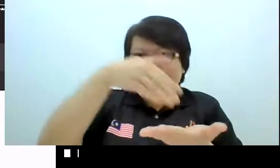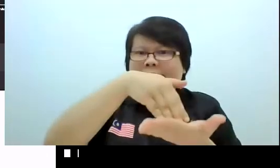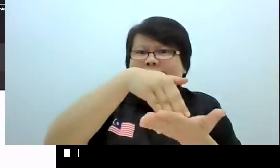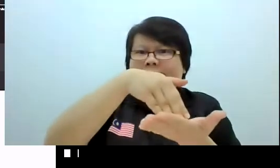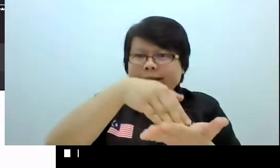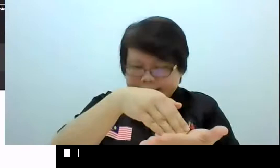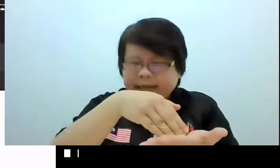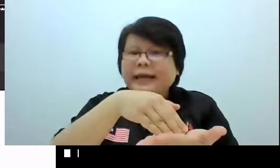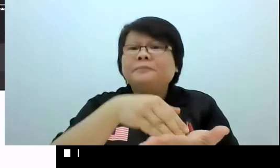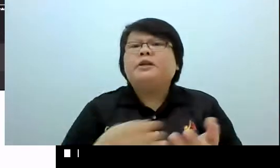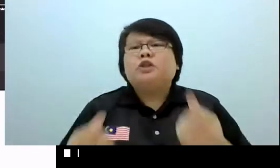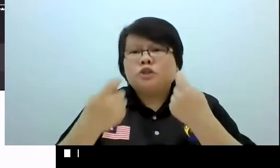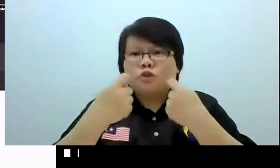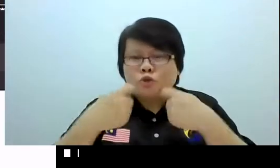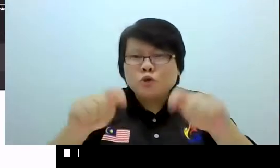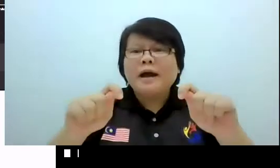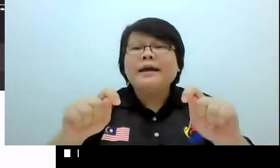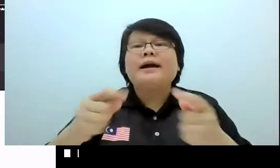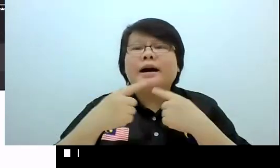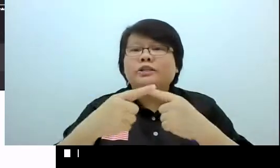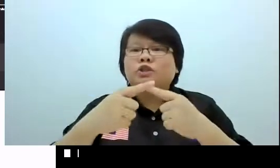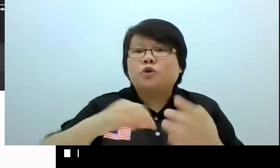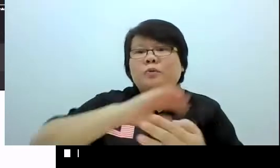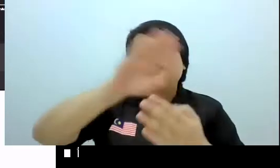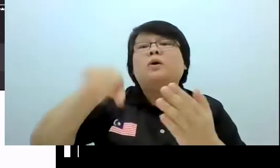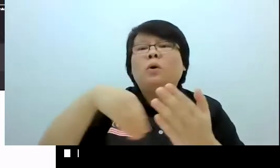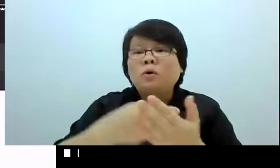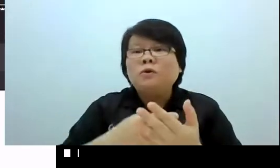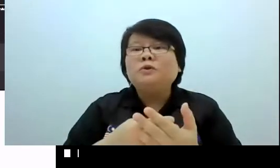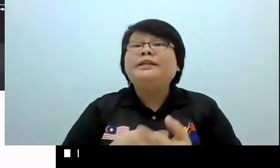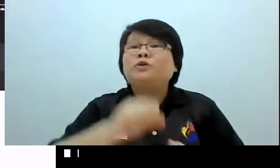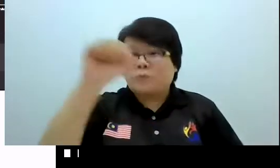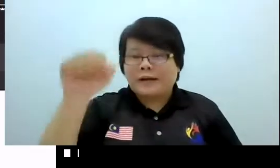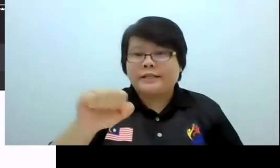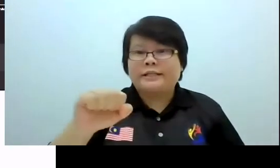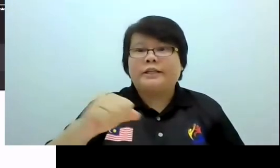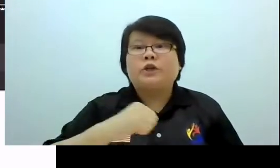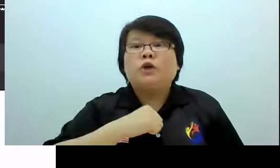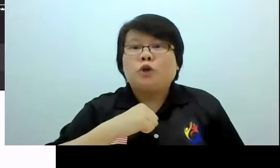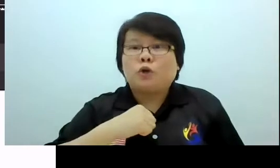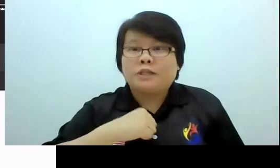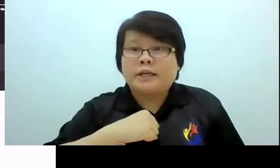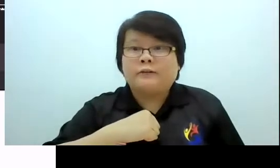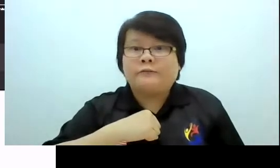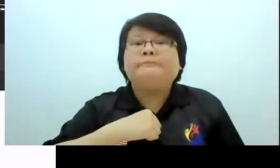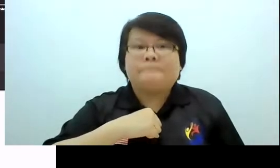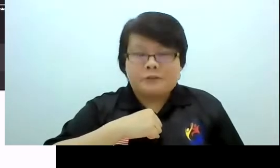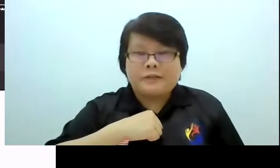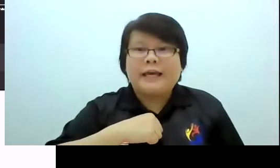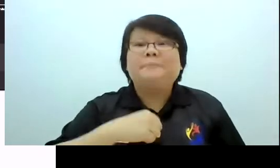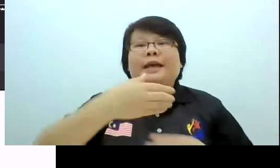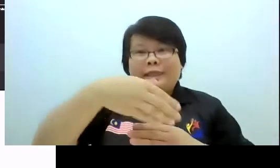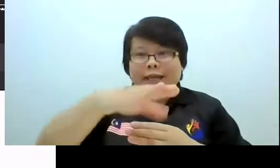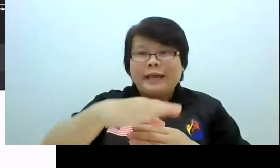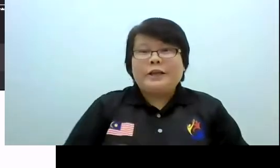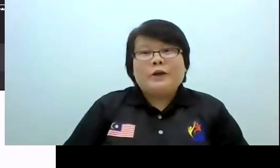try again. Okay? Try answering all the questions yourself.